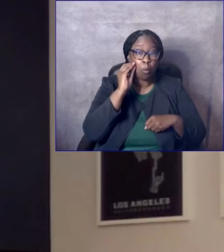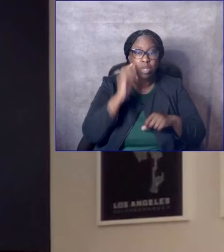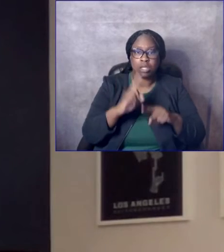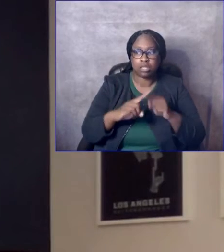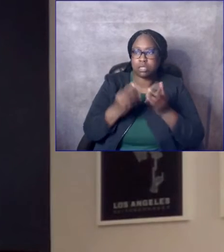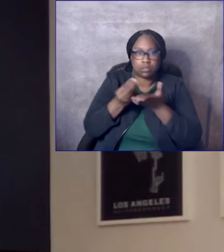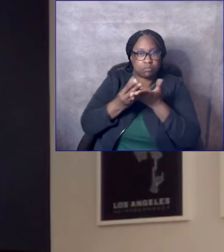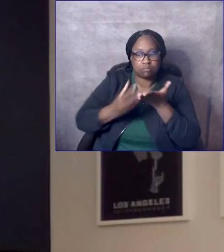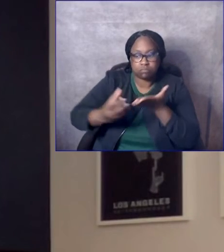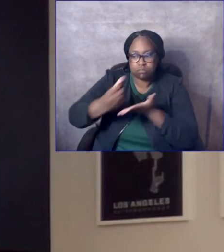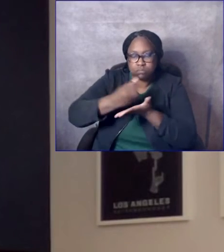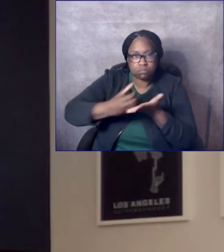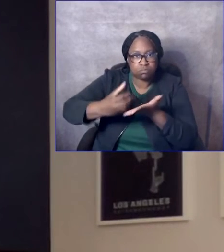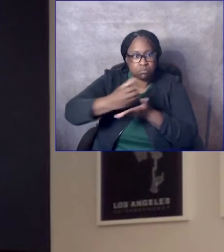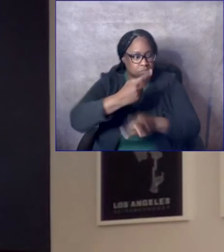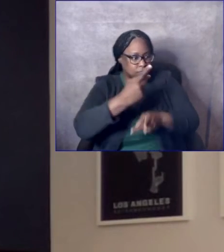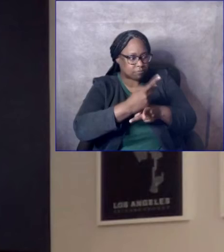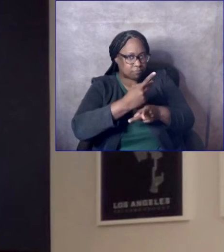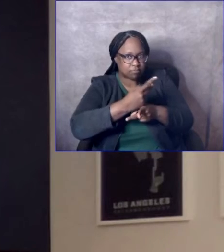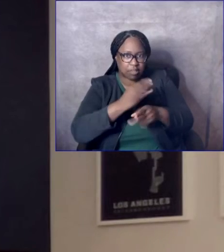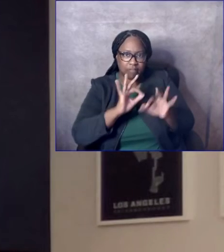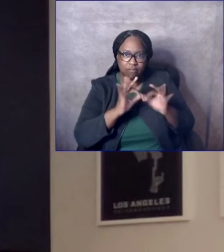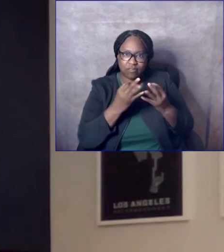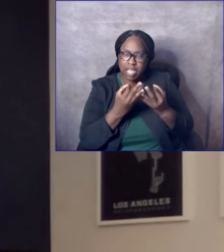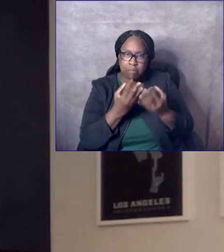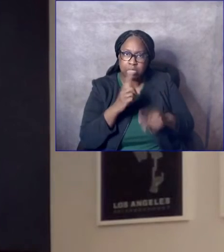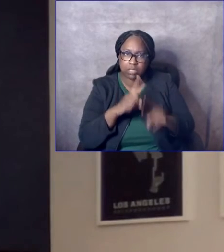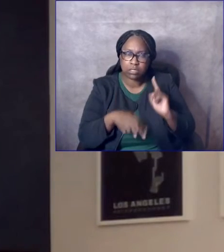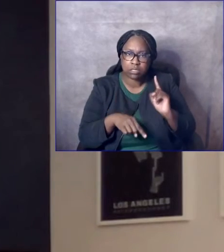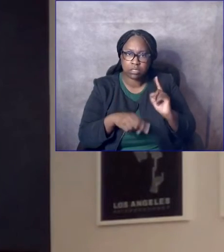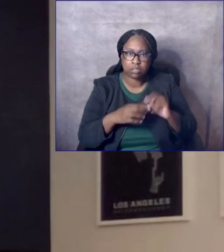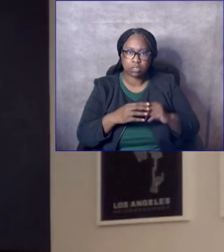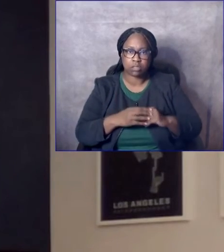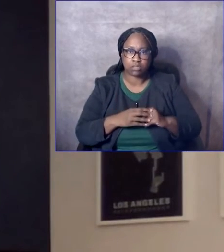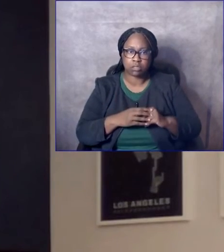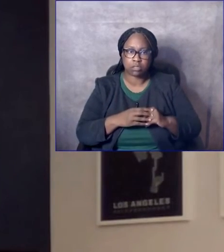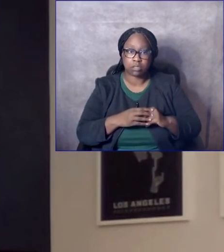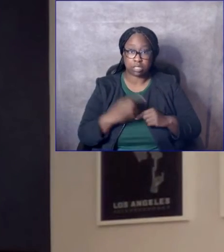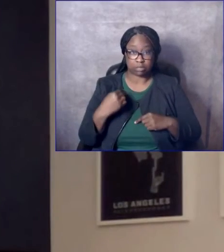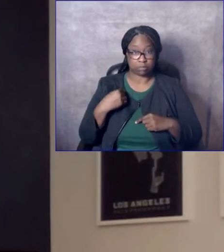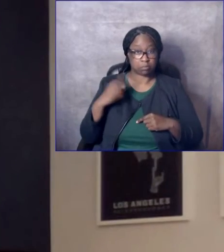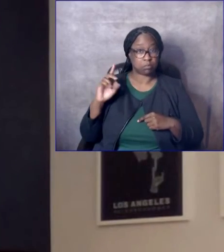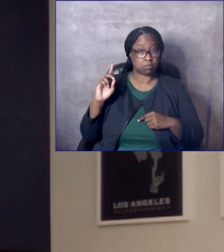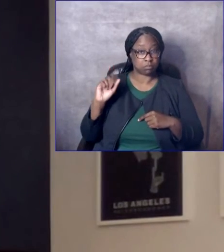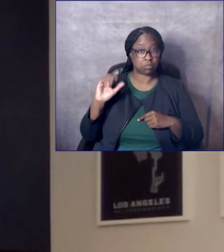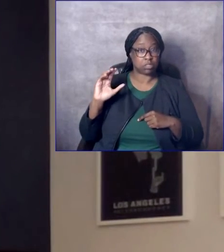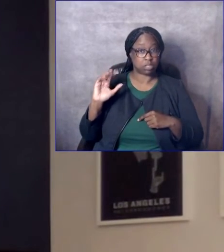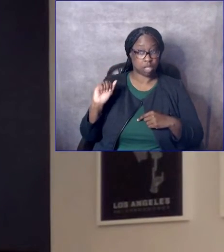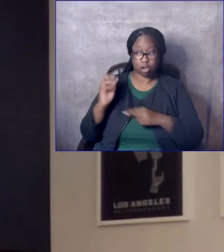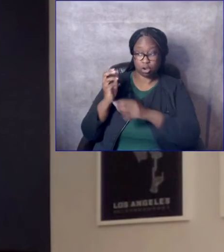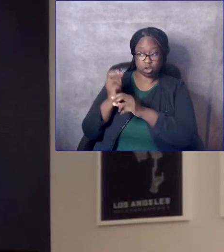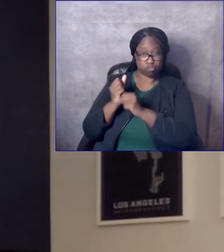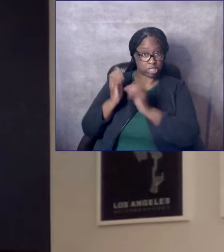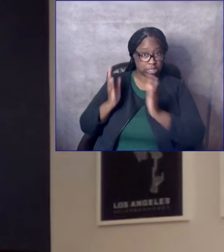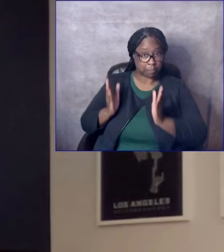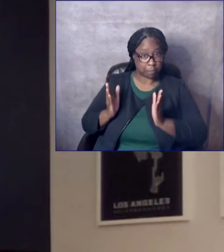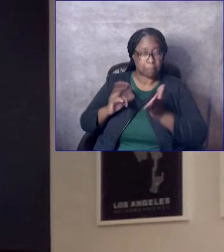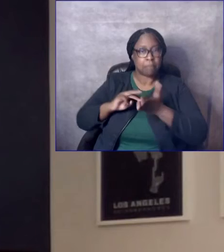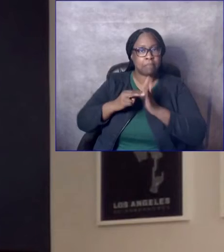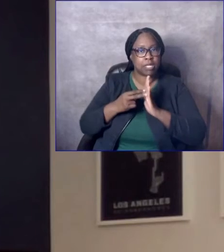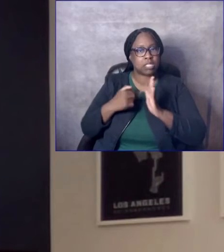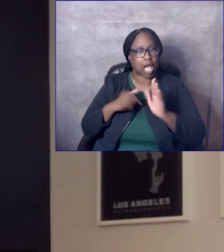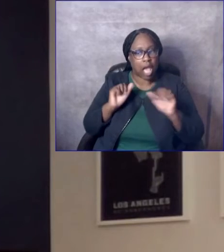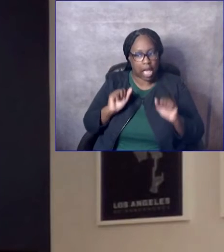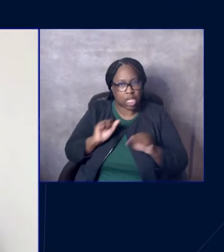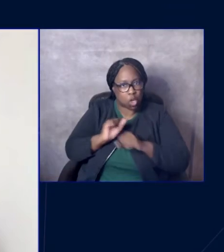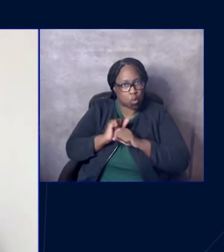were we making sure that for a lot of DACA recipients, I as a DACA recipient had the privilege of working from home. And so how were we working